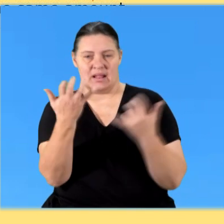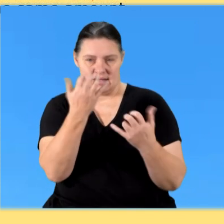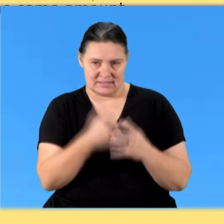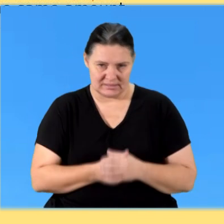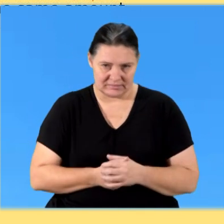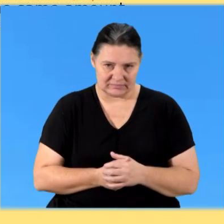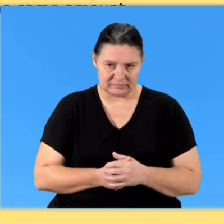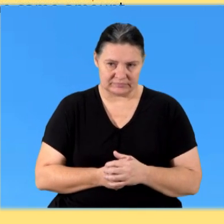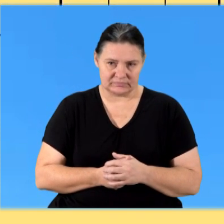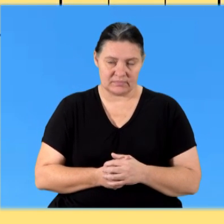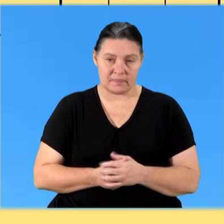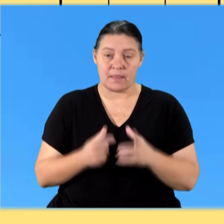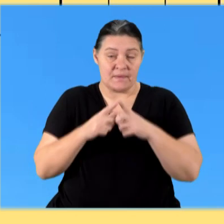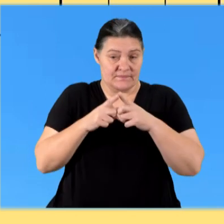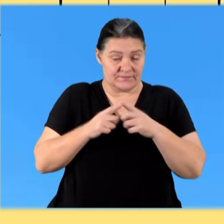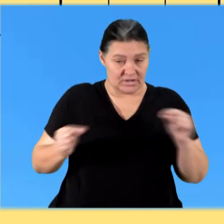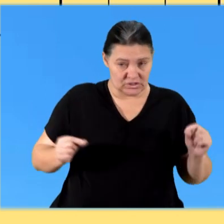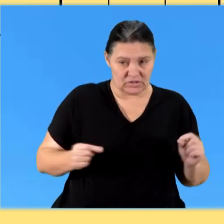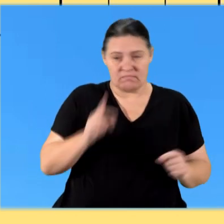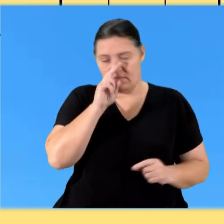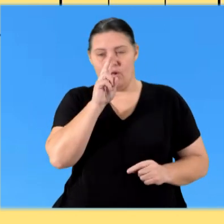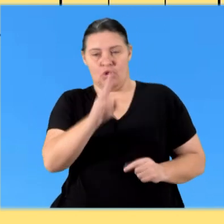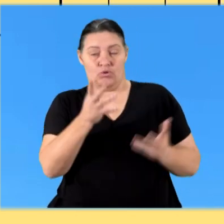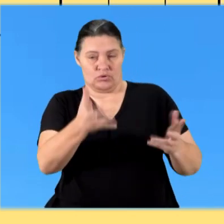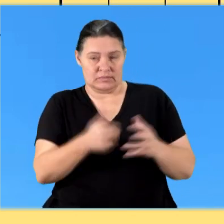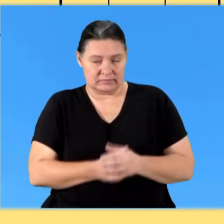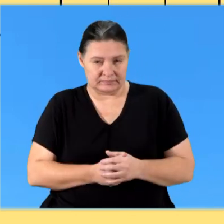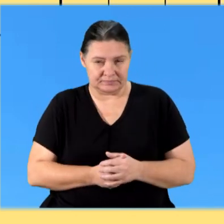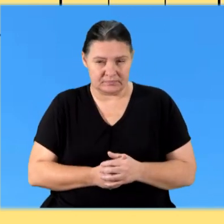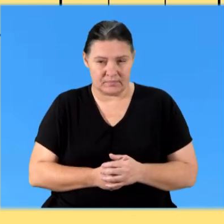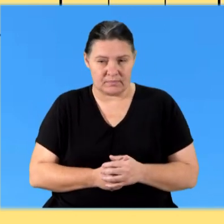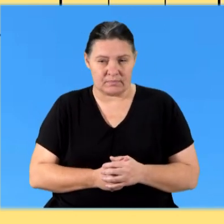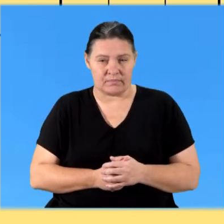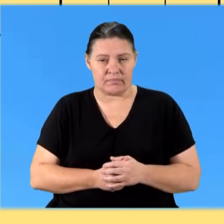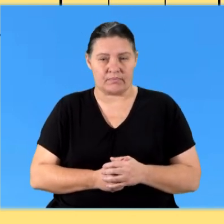these calculations. And when it's completed, this is how it